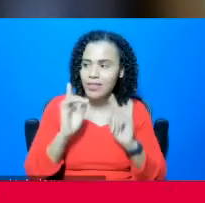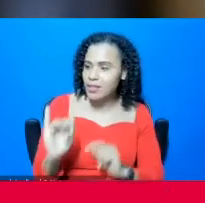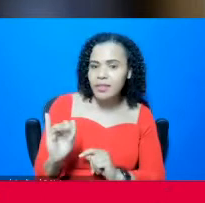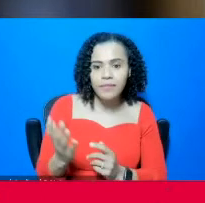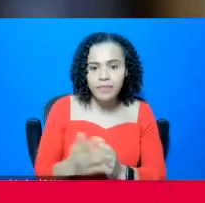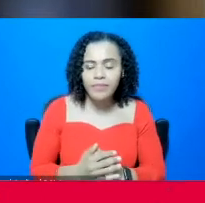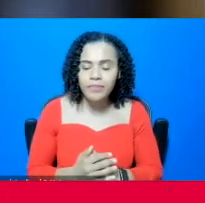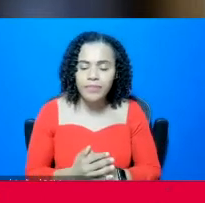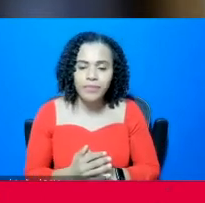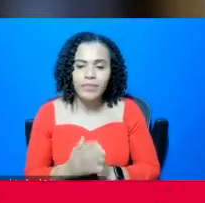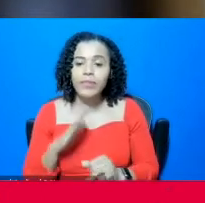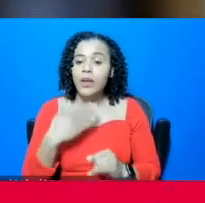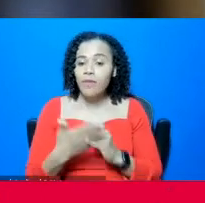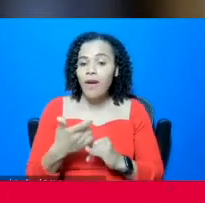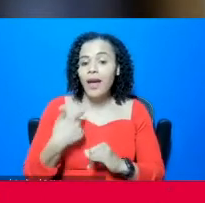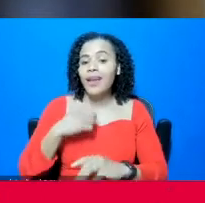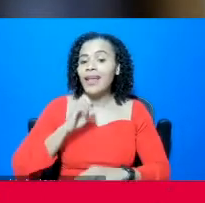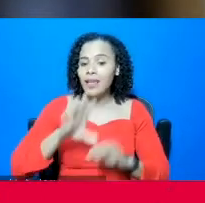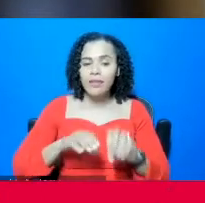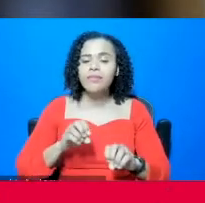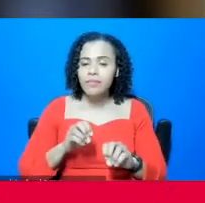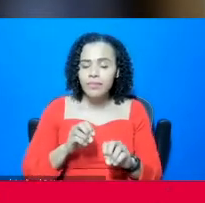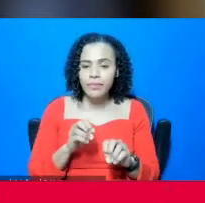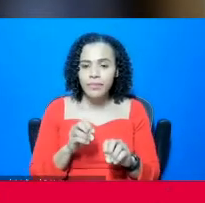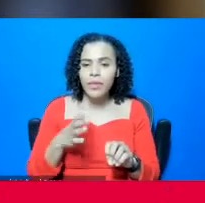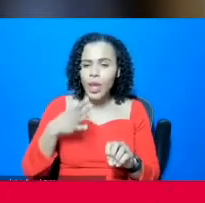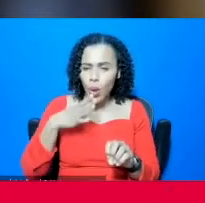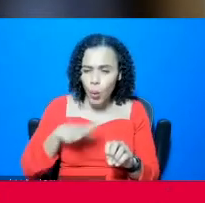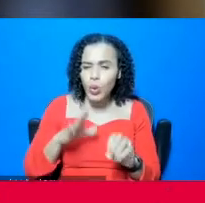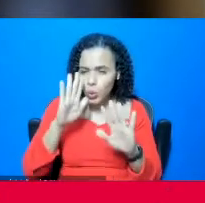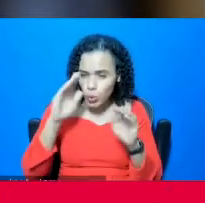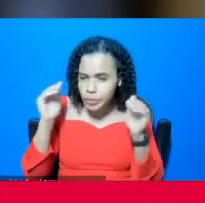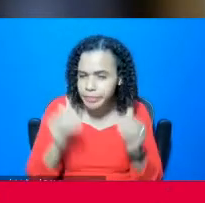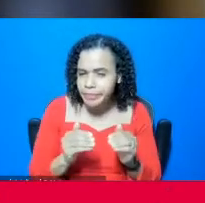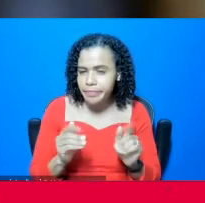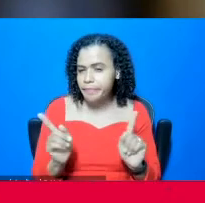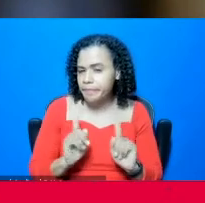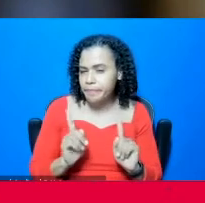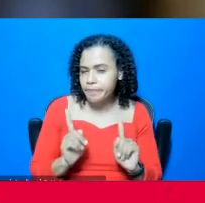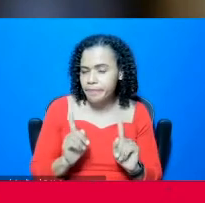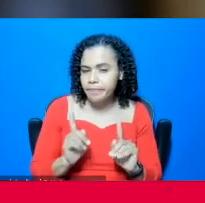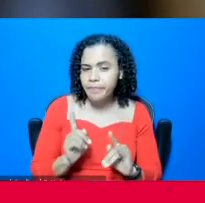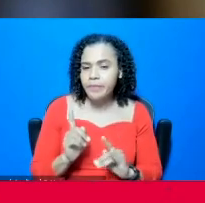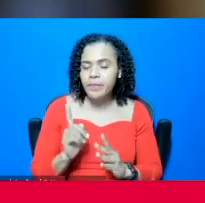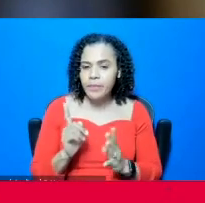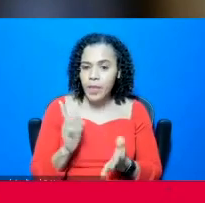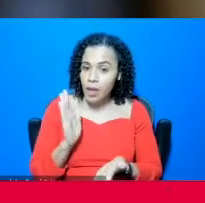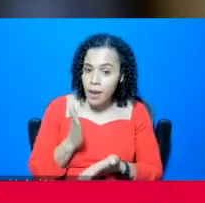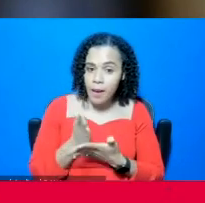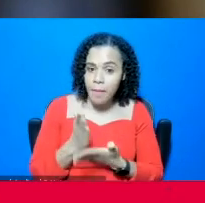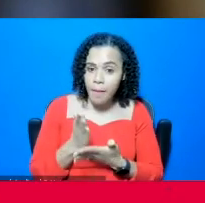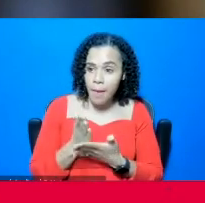spoken for a little bit on quite a few areas of hypocrisy of rhetoric, but the one thing I really want to focus on is the true hypocrisy of